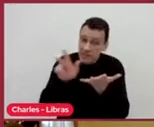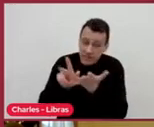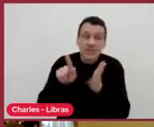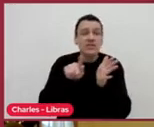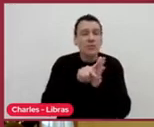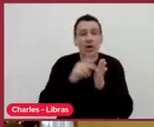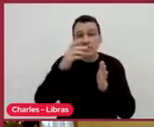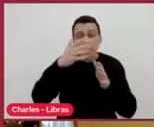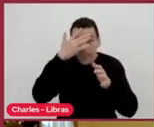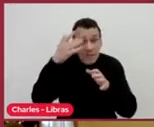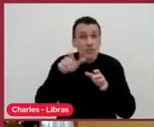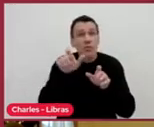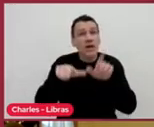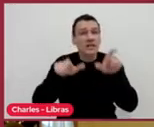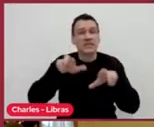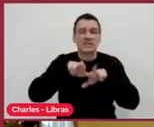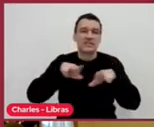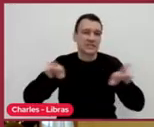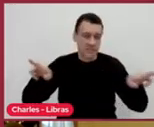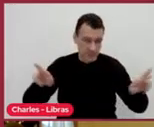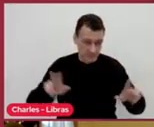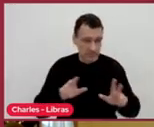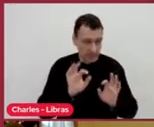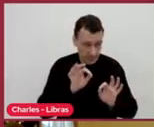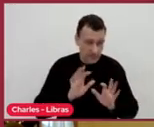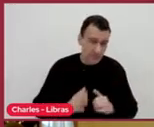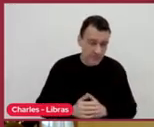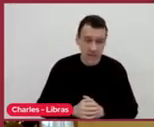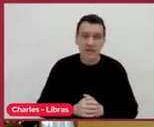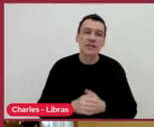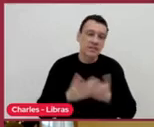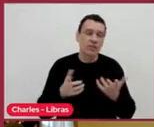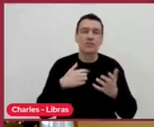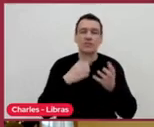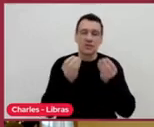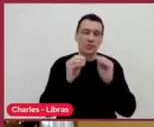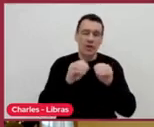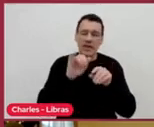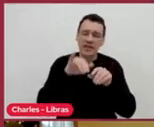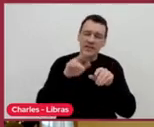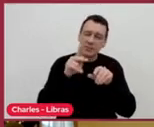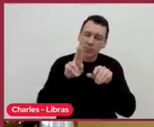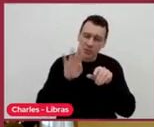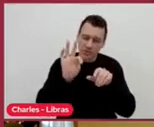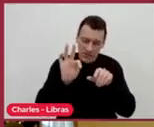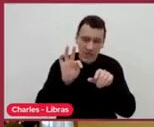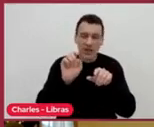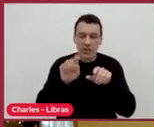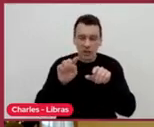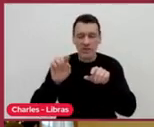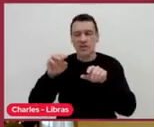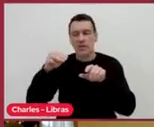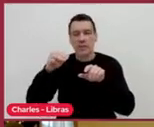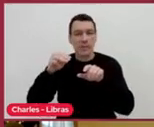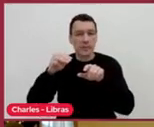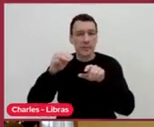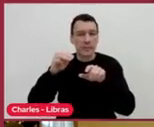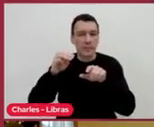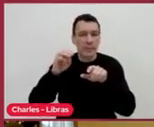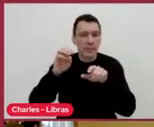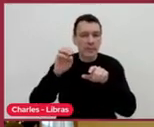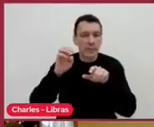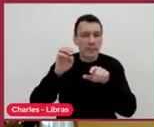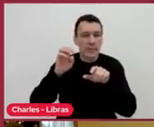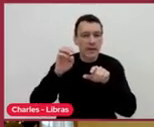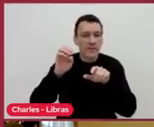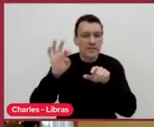person, sorry. And so the inputs.map, it's here because I have to return the